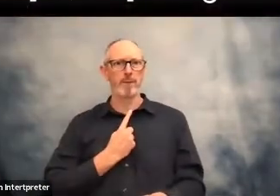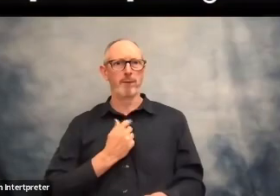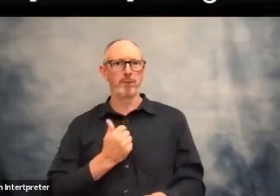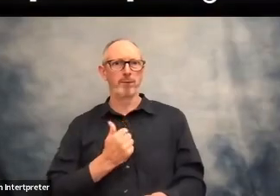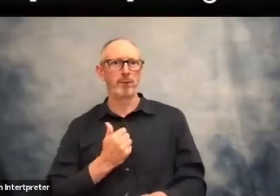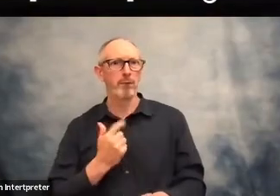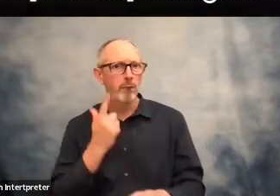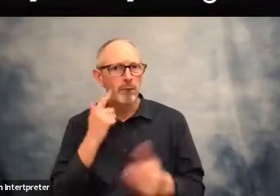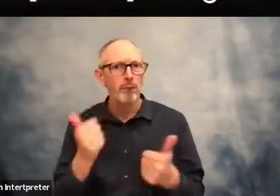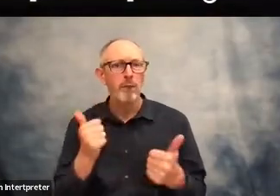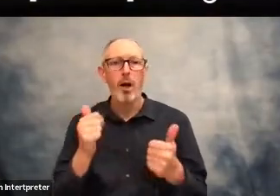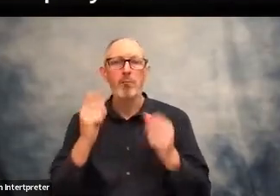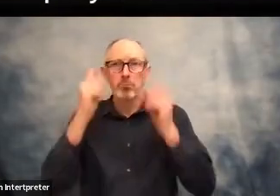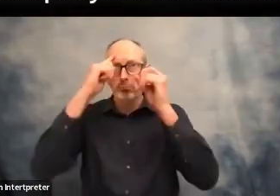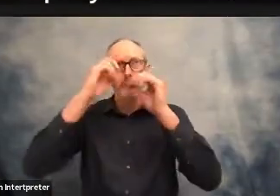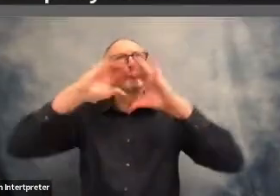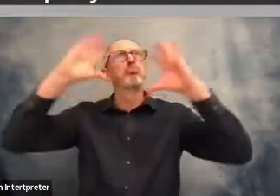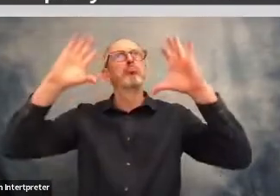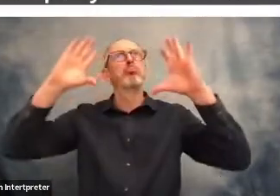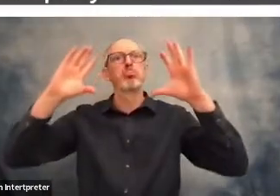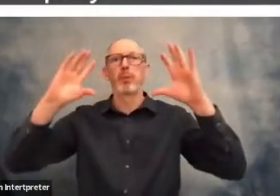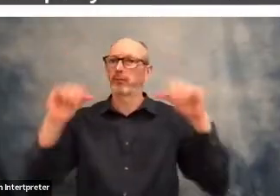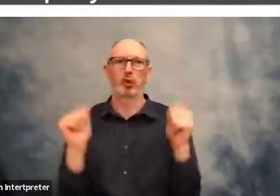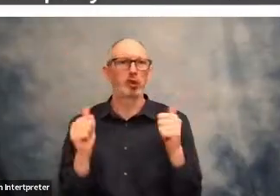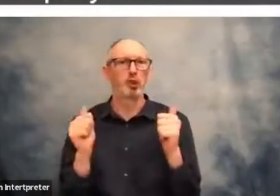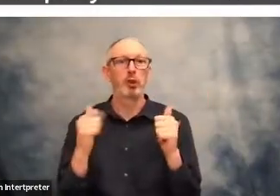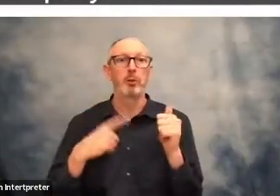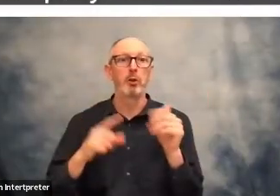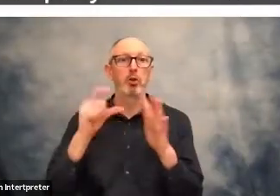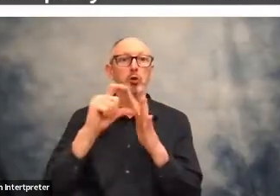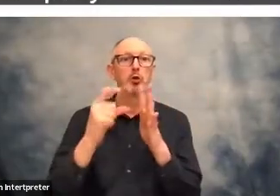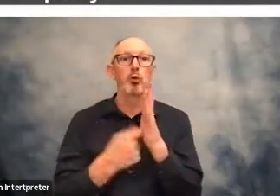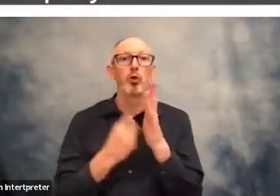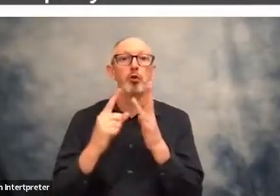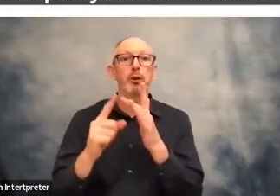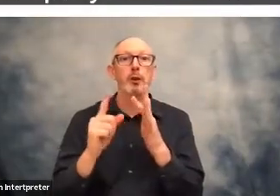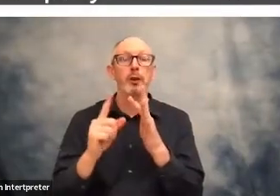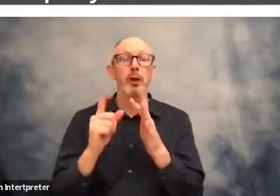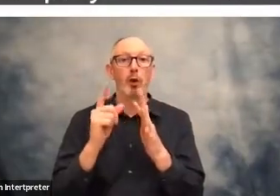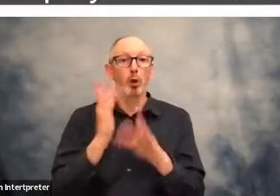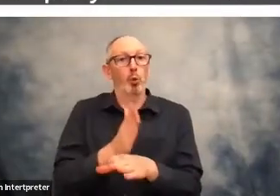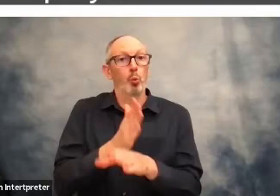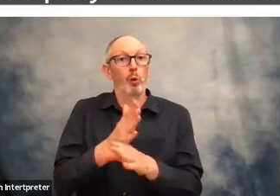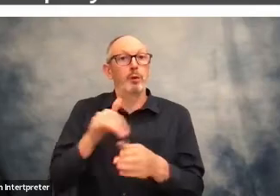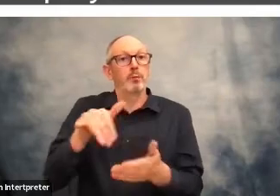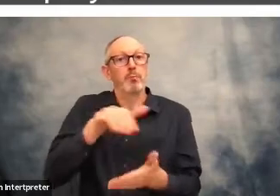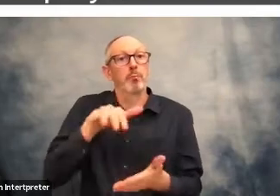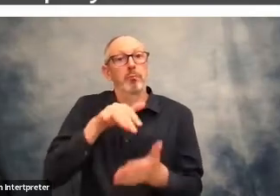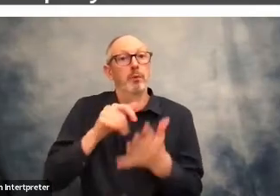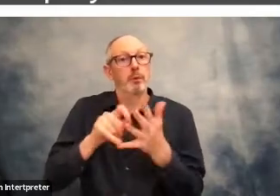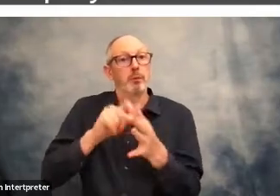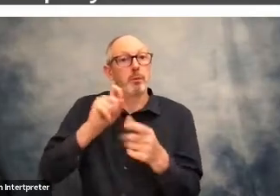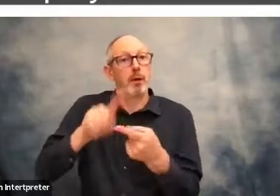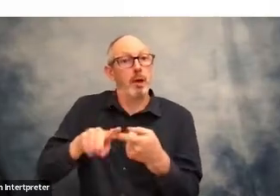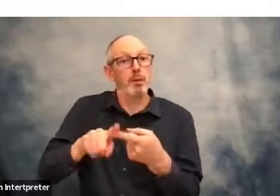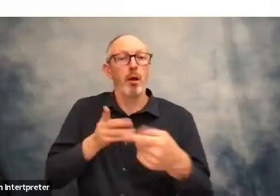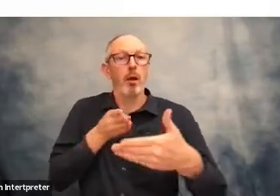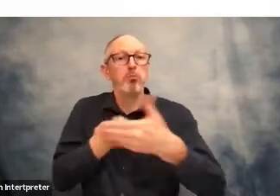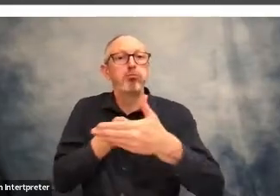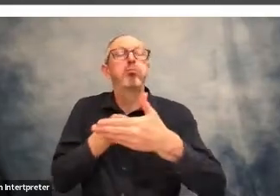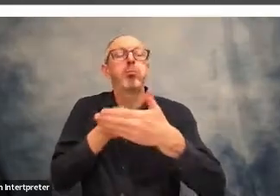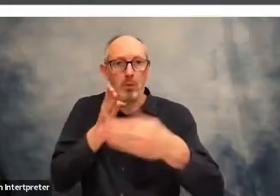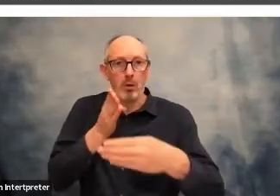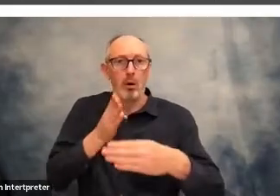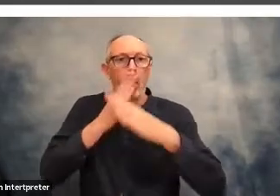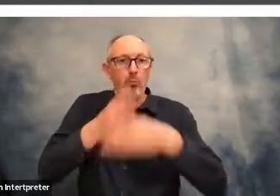Imagine no further. Because with Dory Workspace, we're breaking down barriers to employment and communication